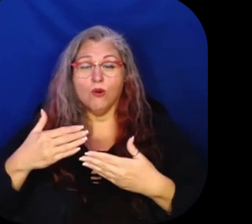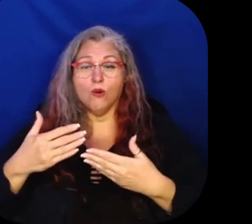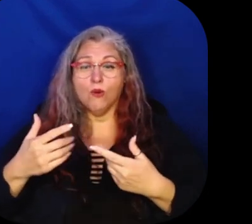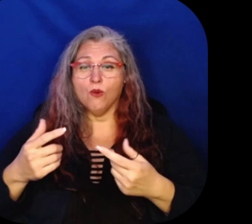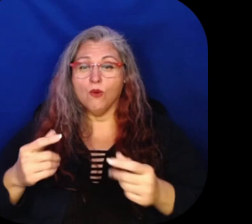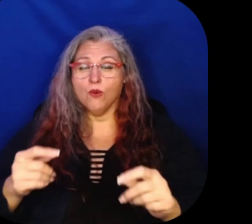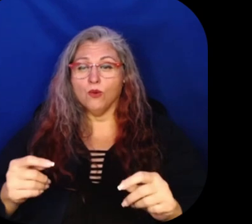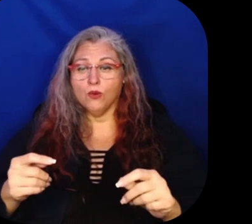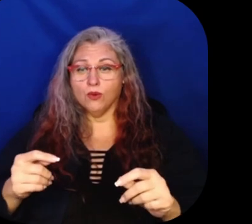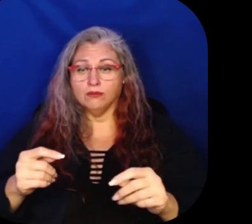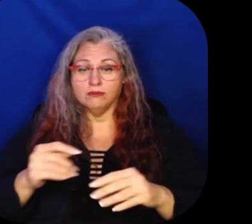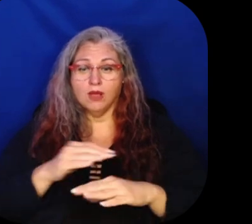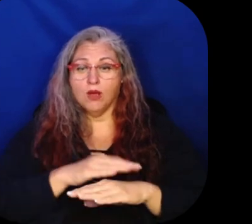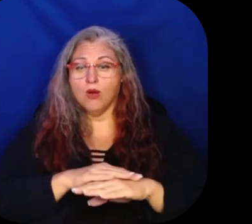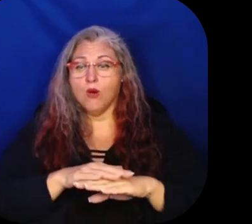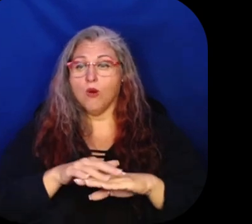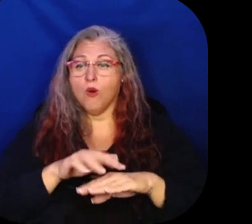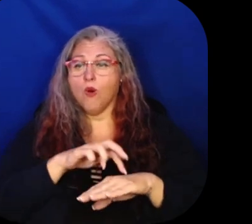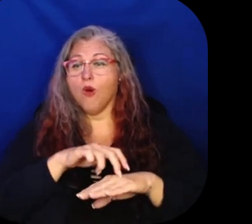over the